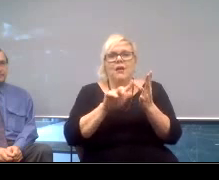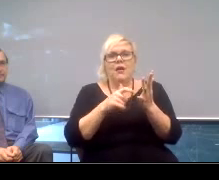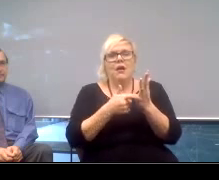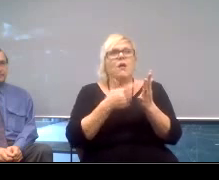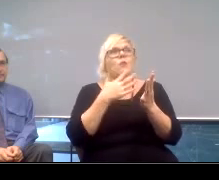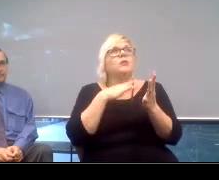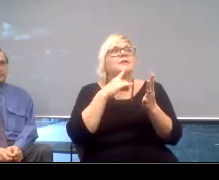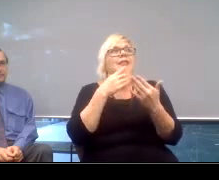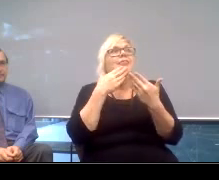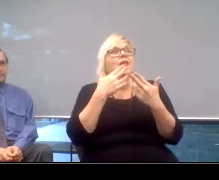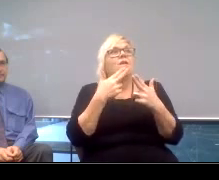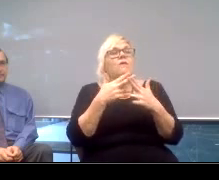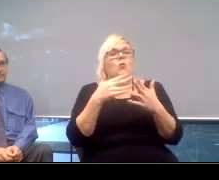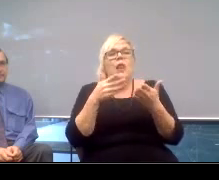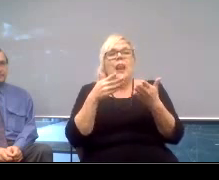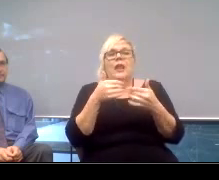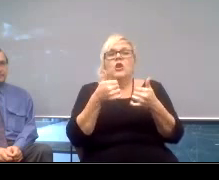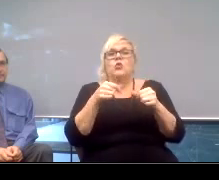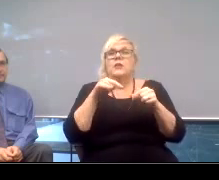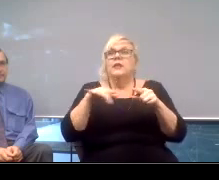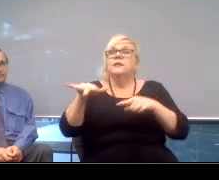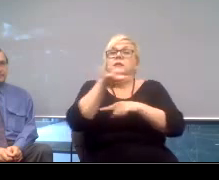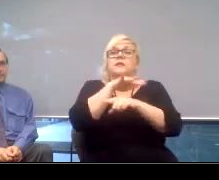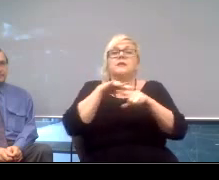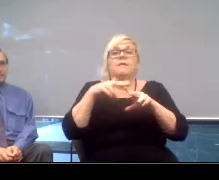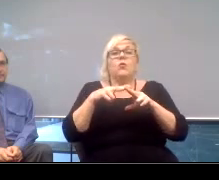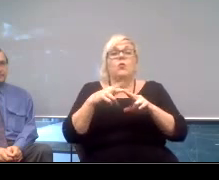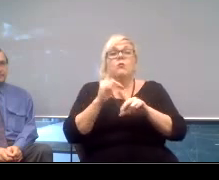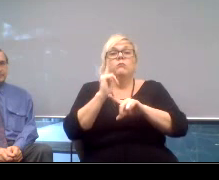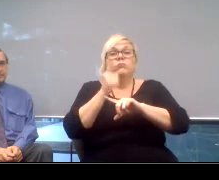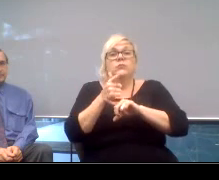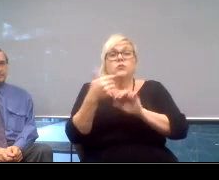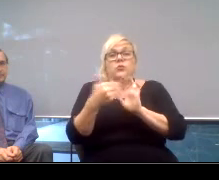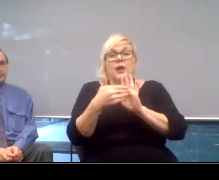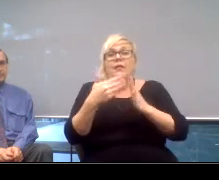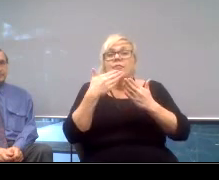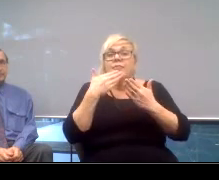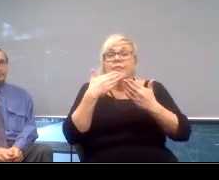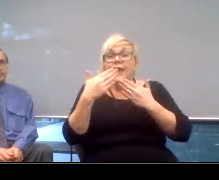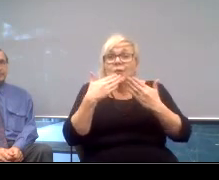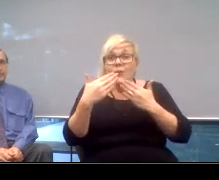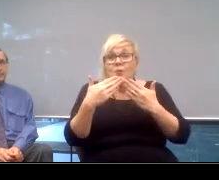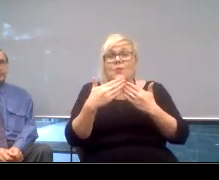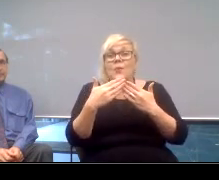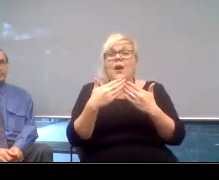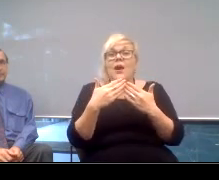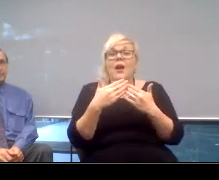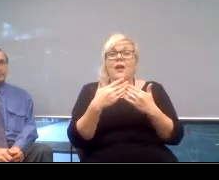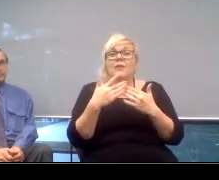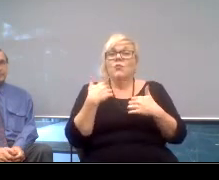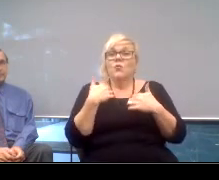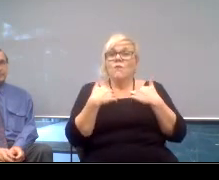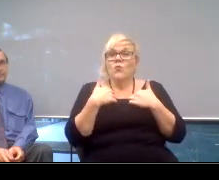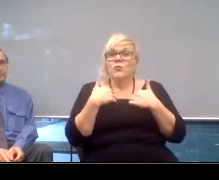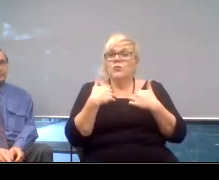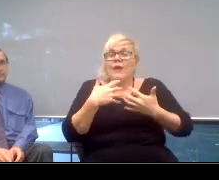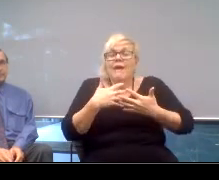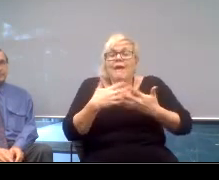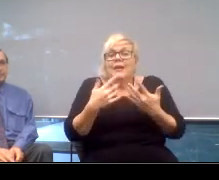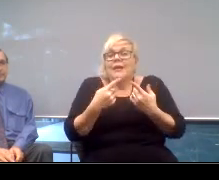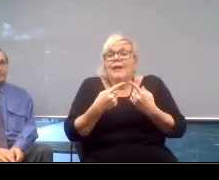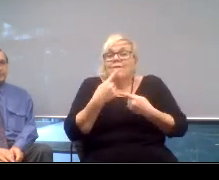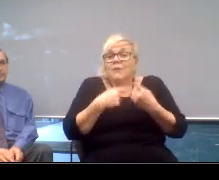their facilities here to record today's session. Thank you very much, and I look forward to any information